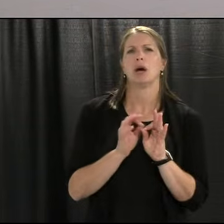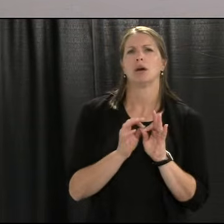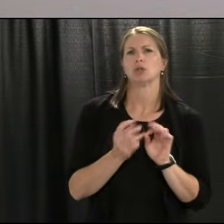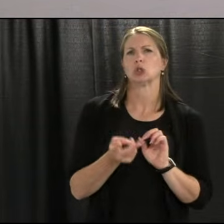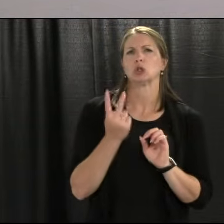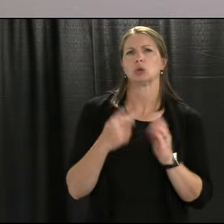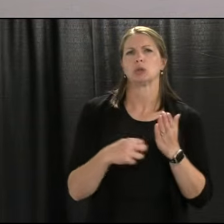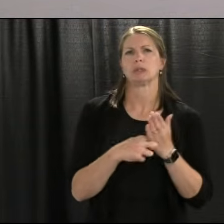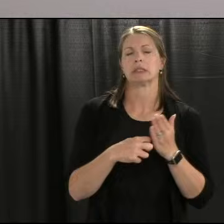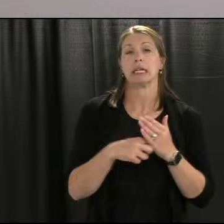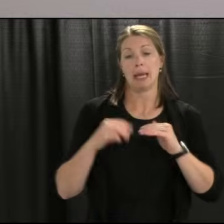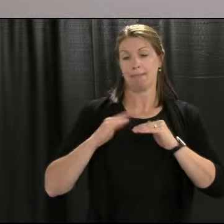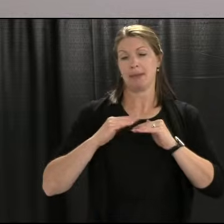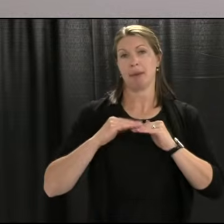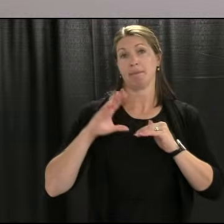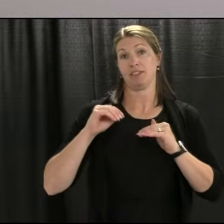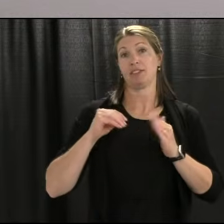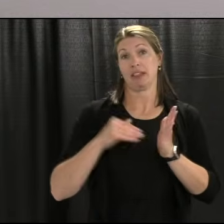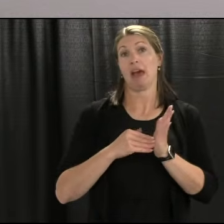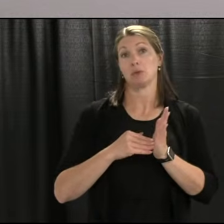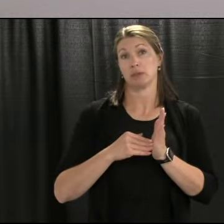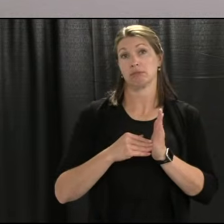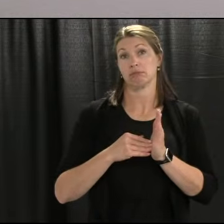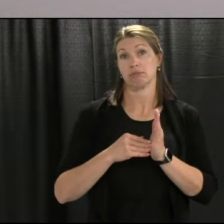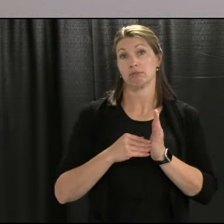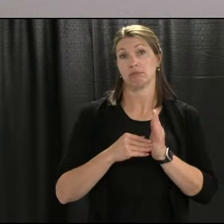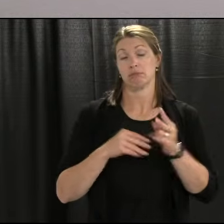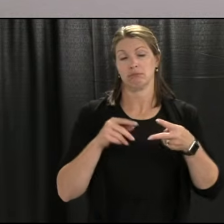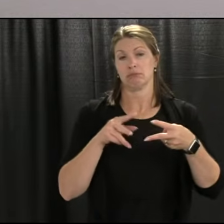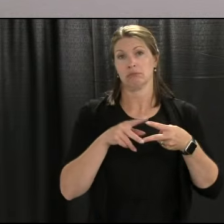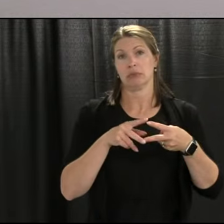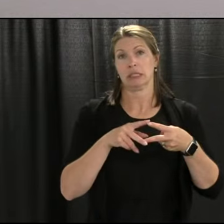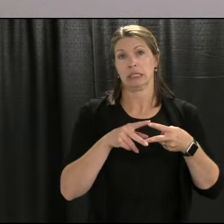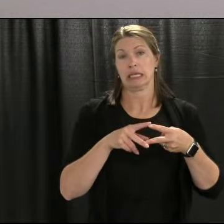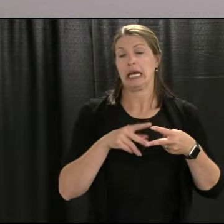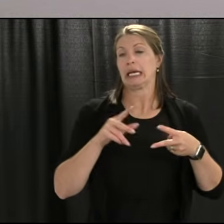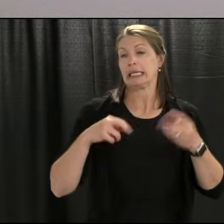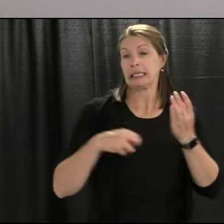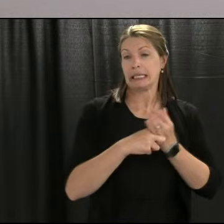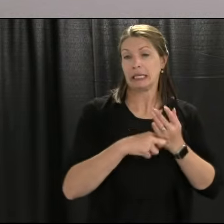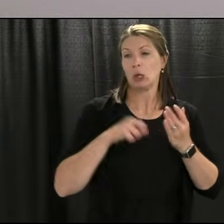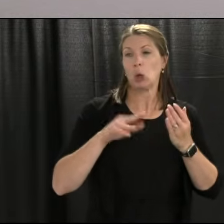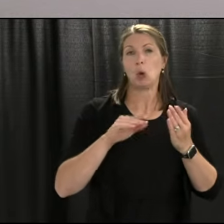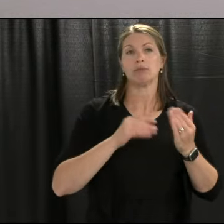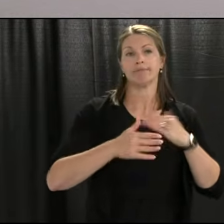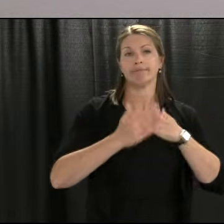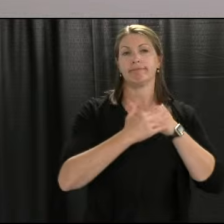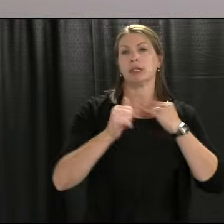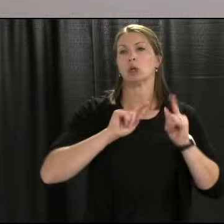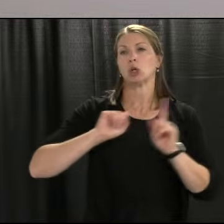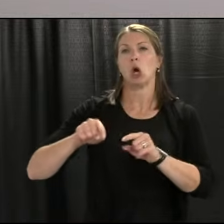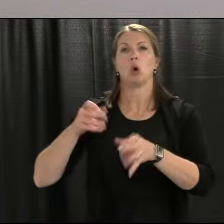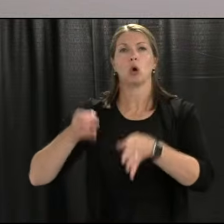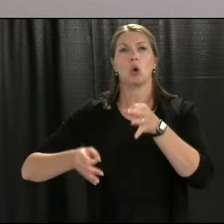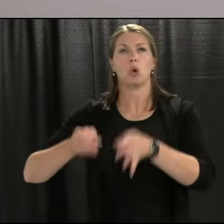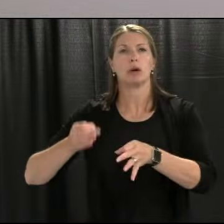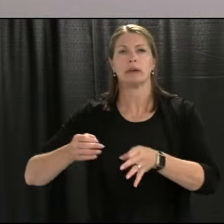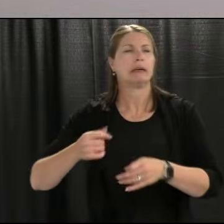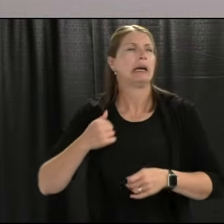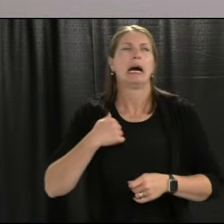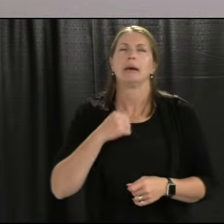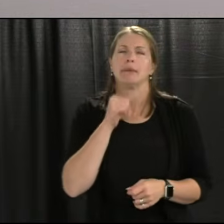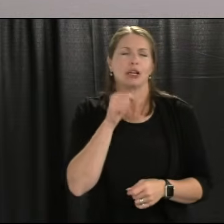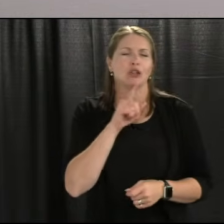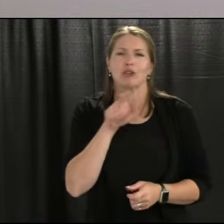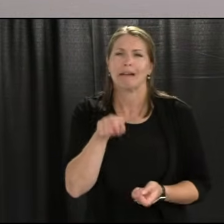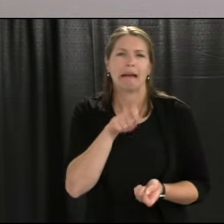So the minimum is $50,000, and depending on whether it was a ticket or a summons, I guess, I'm not sure, I can't remember the details